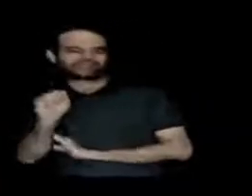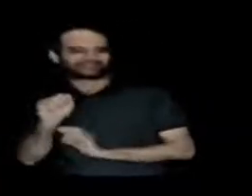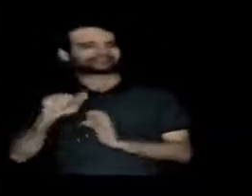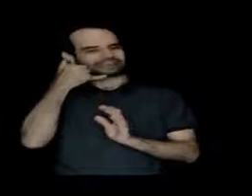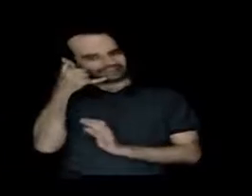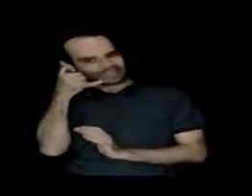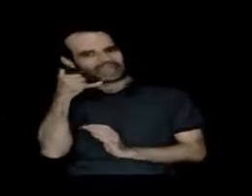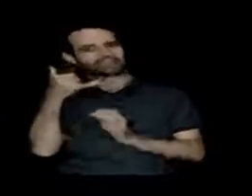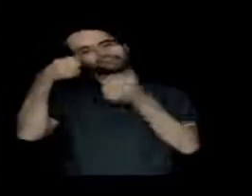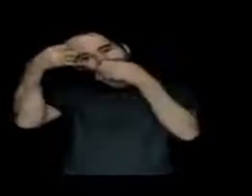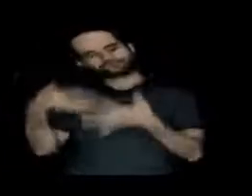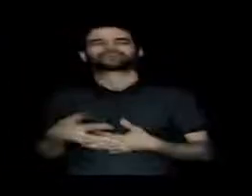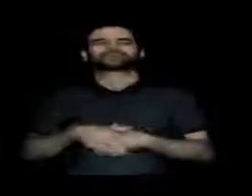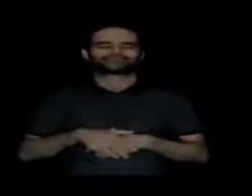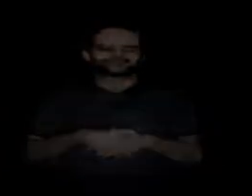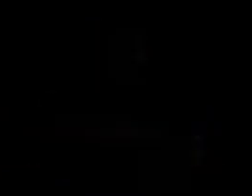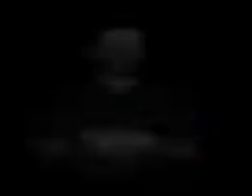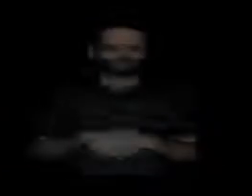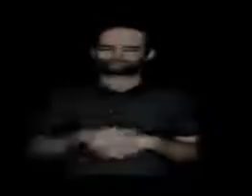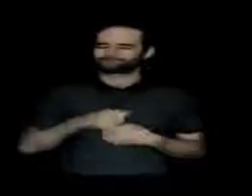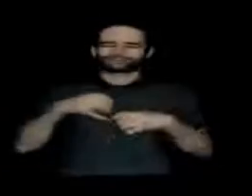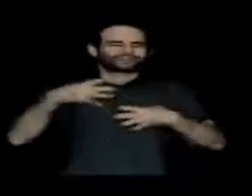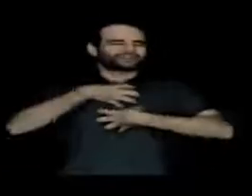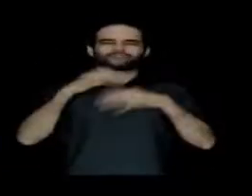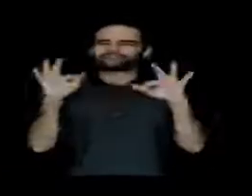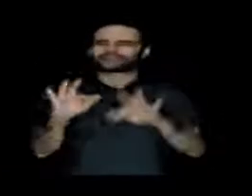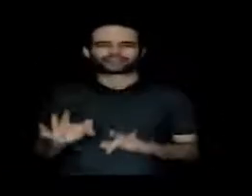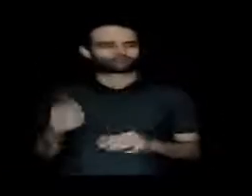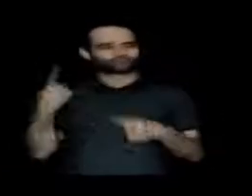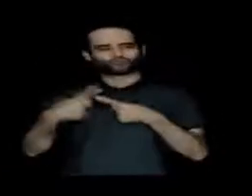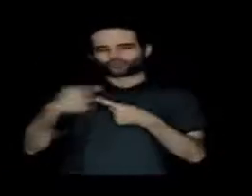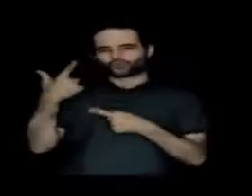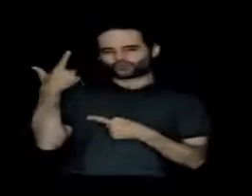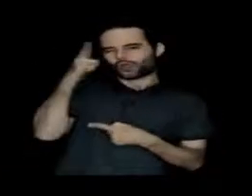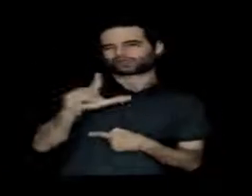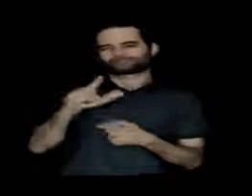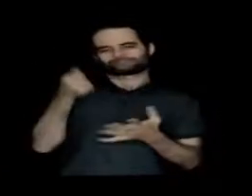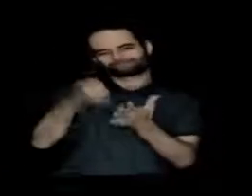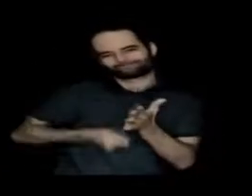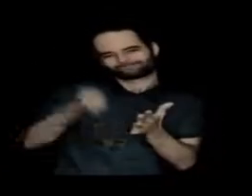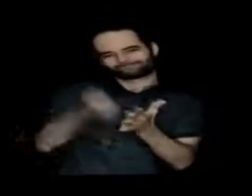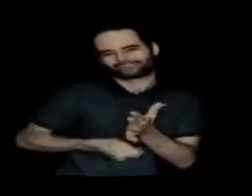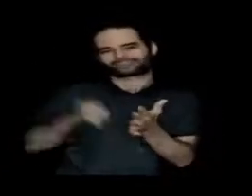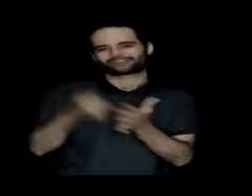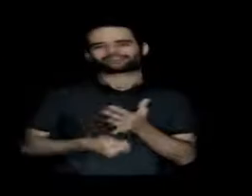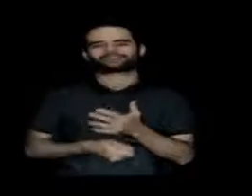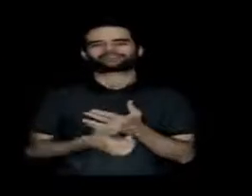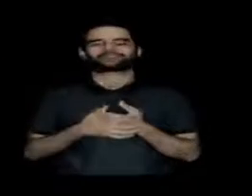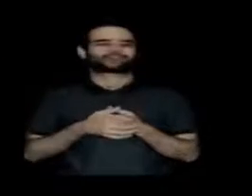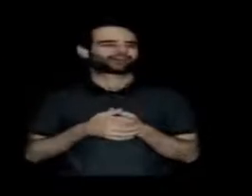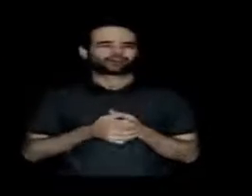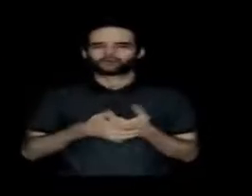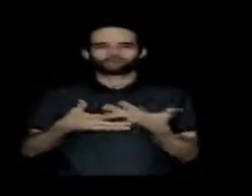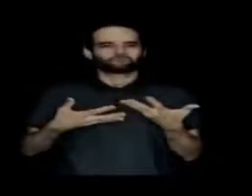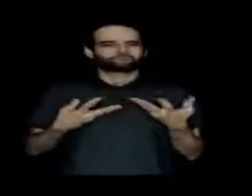through here. A great girl is worth it. She was screaming a lot. She was jumping from happiness inside the house and